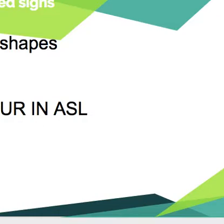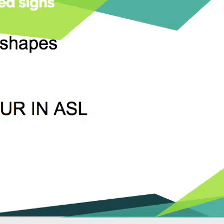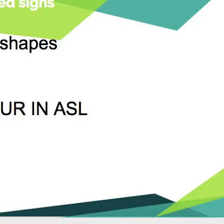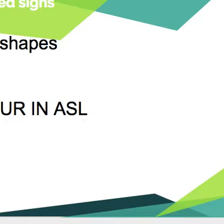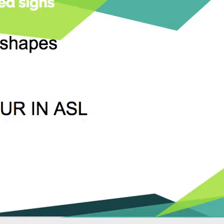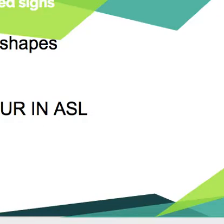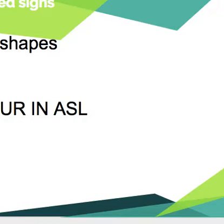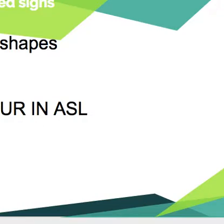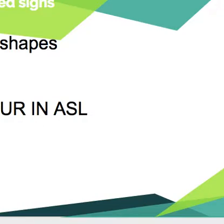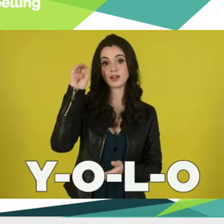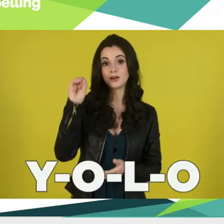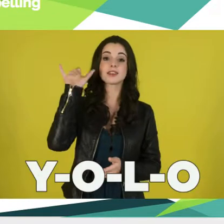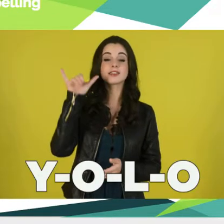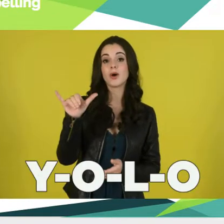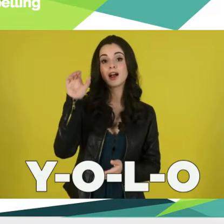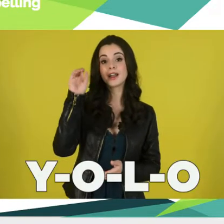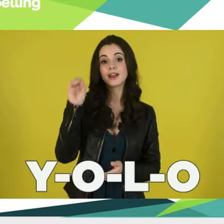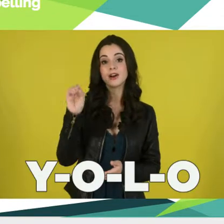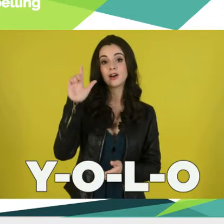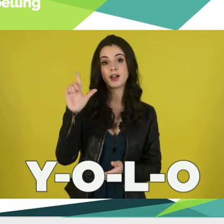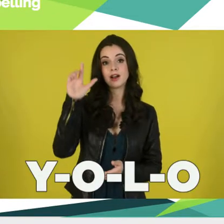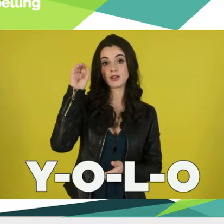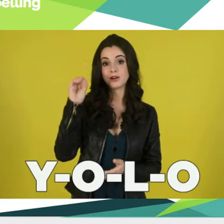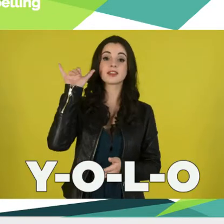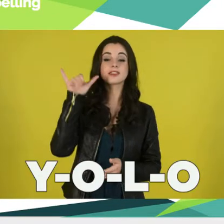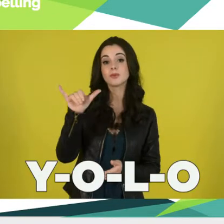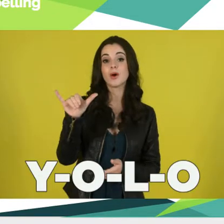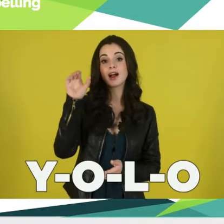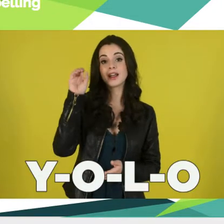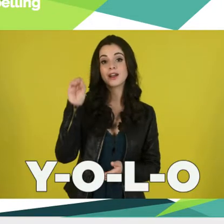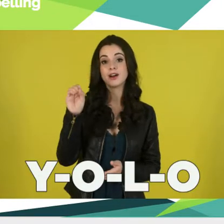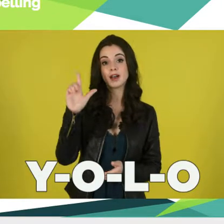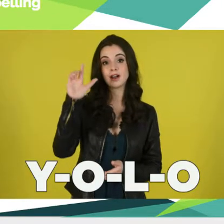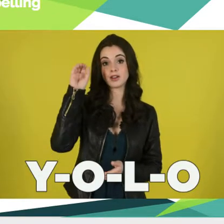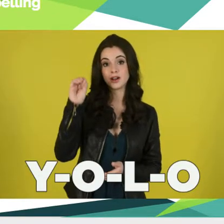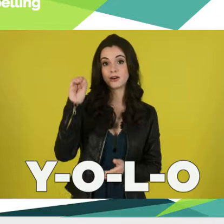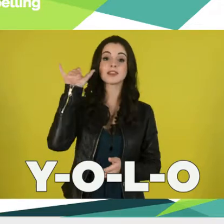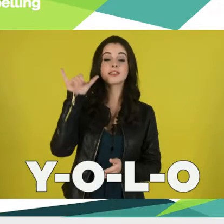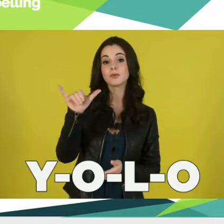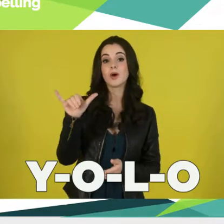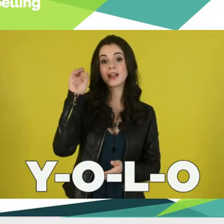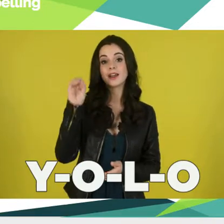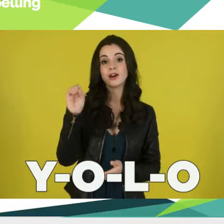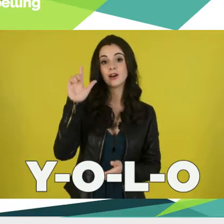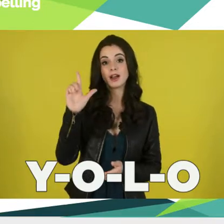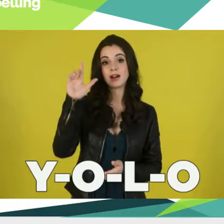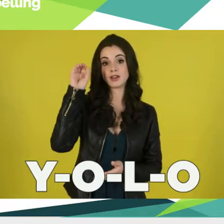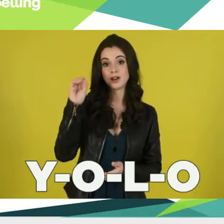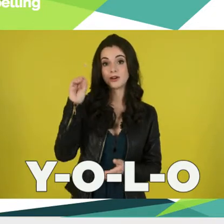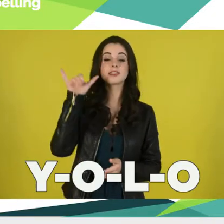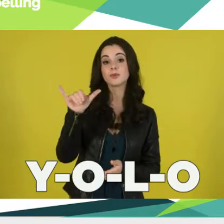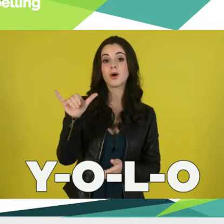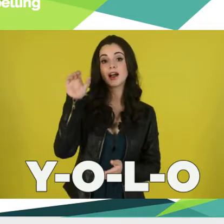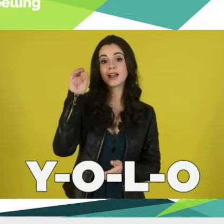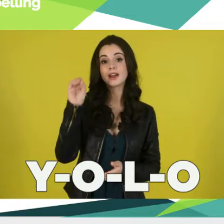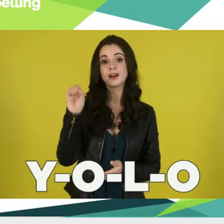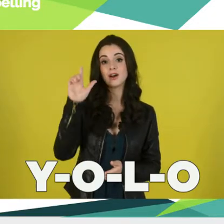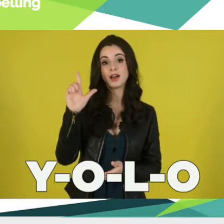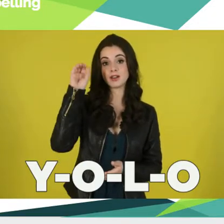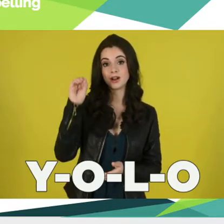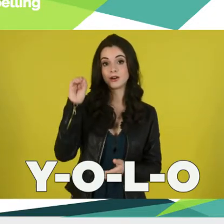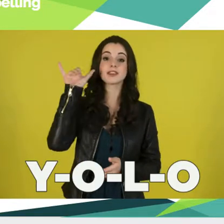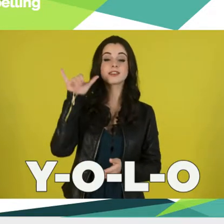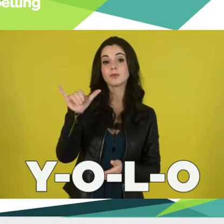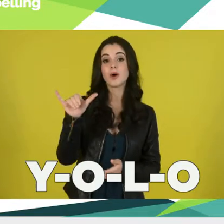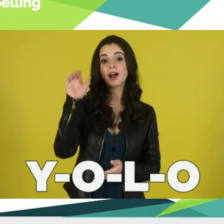very different shapes another reminder is that signing is not fingerspelling um so they'll fingerspell